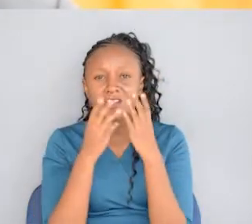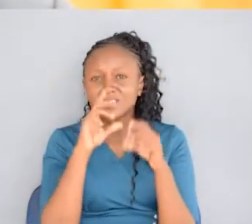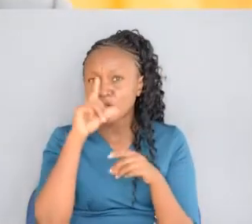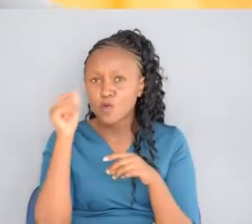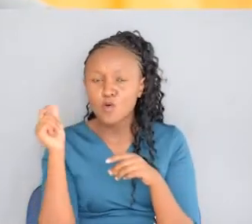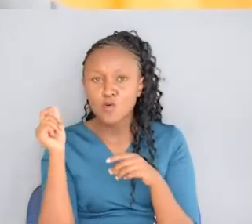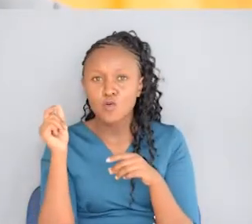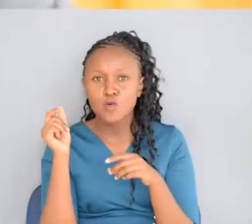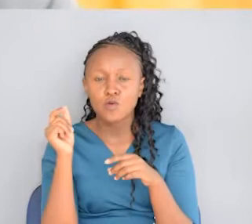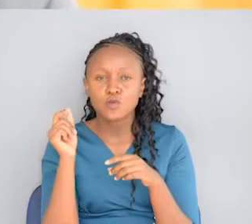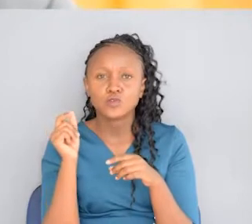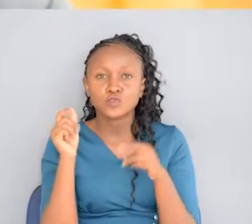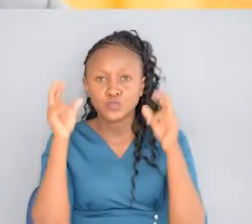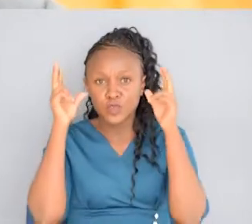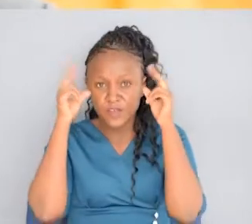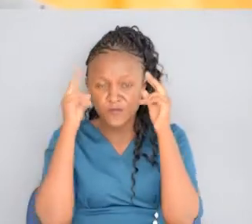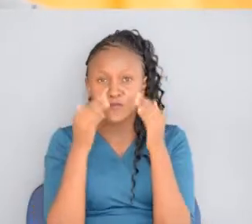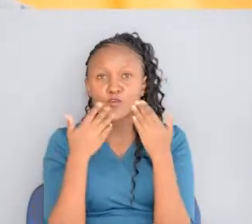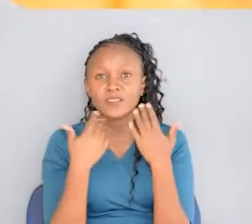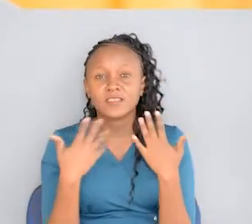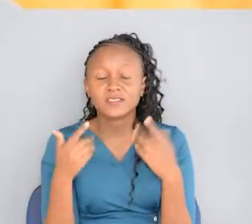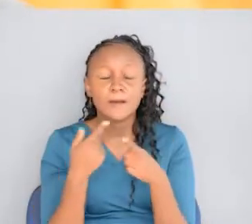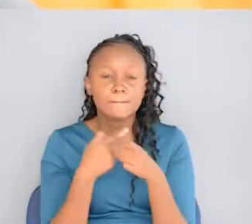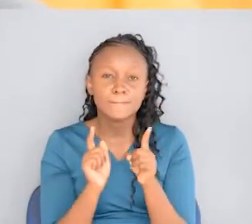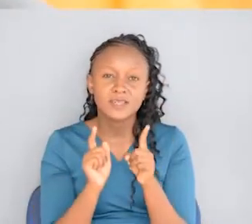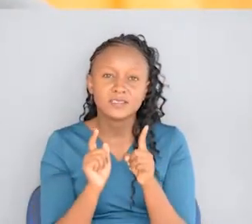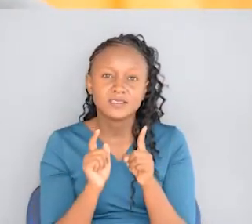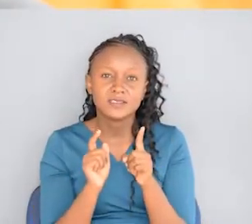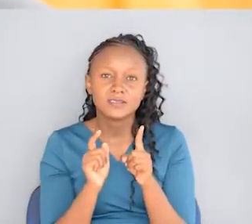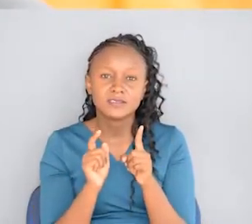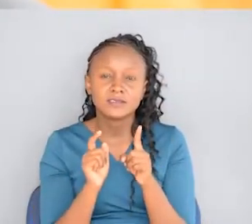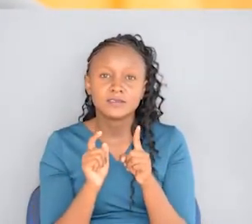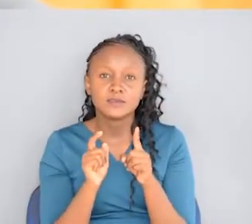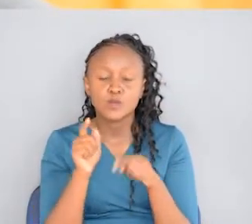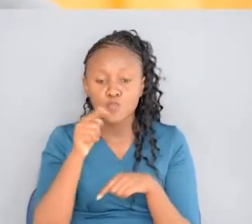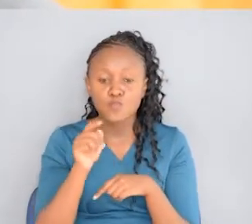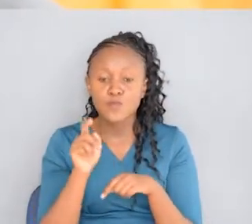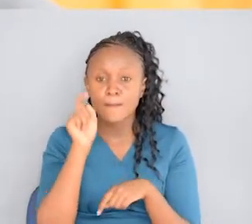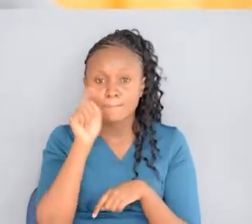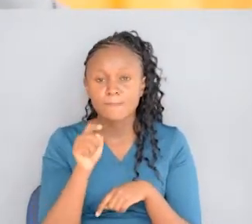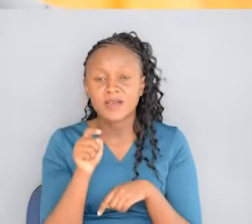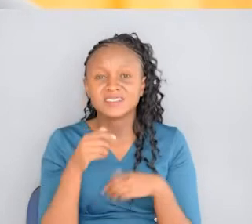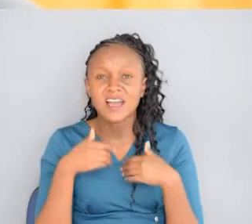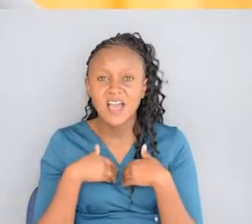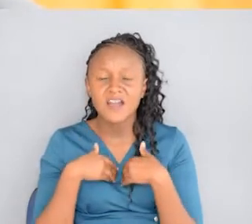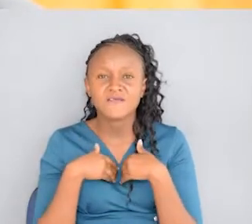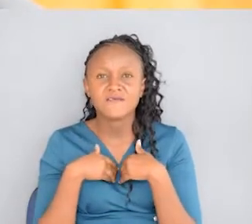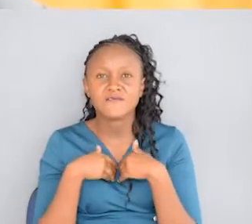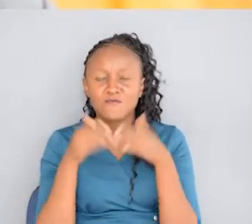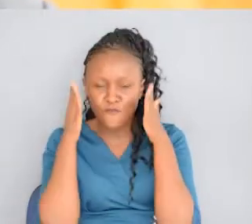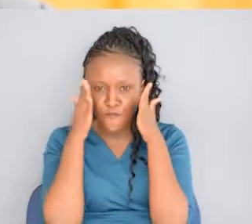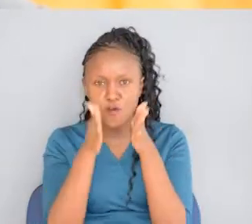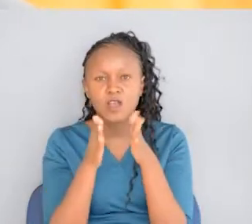things, and we must also be very aggressive to do the things of God. You know, we must be very aggressive to do what is